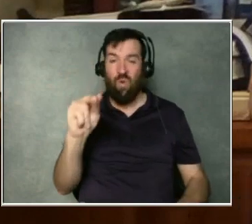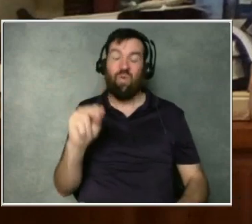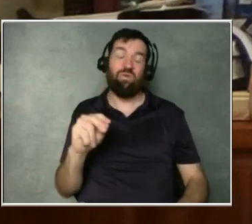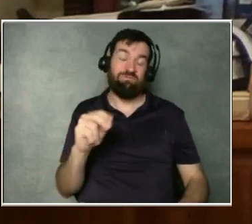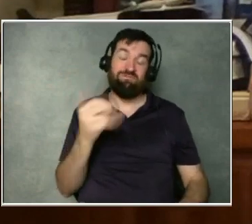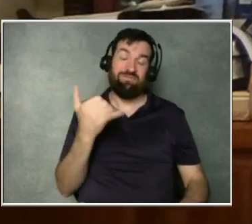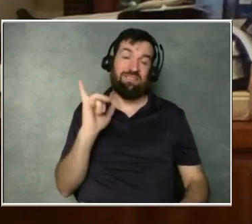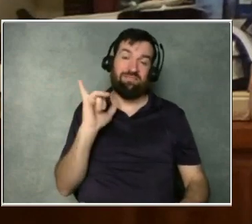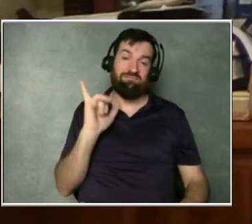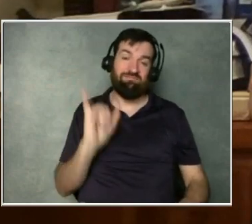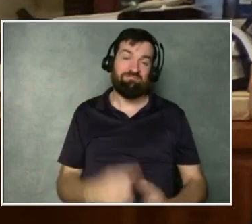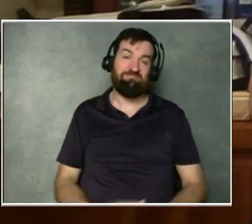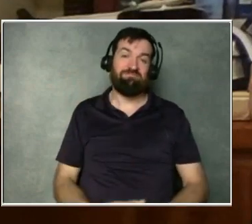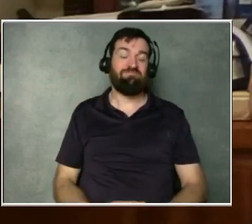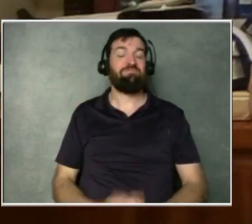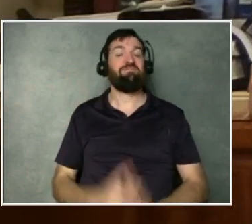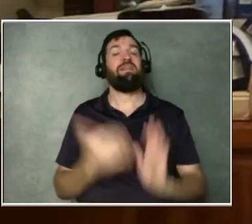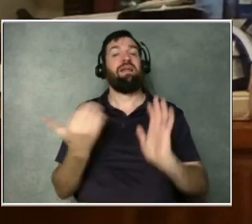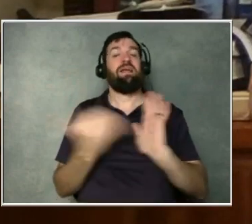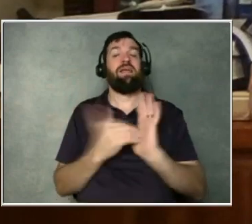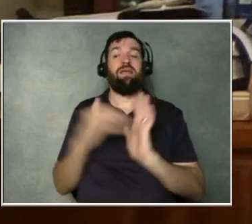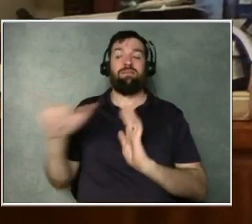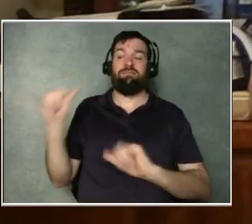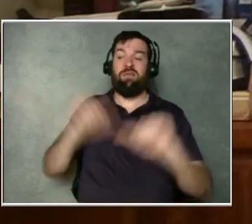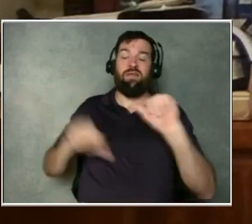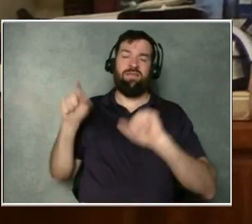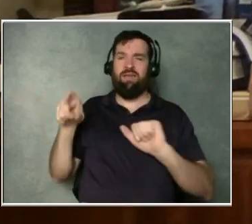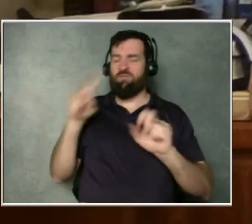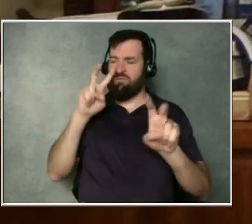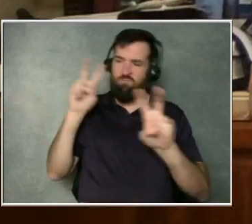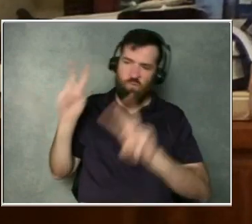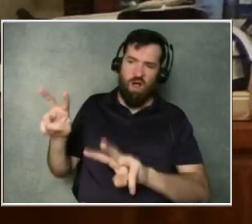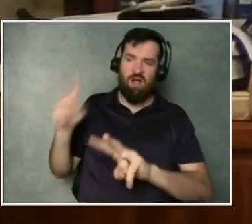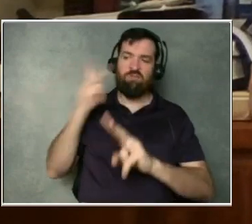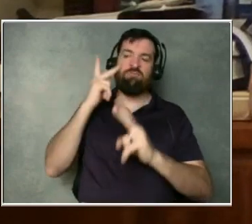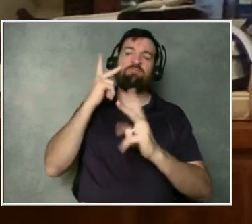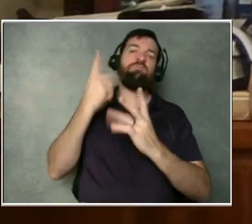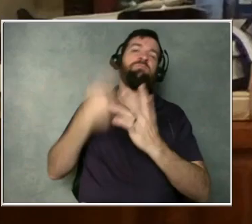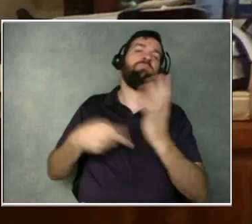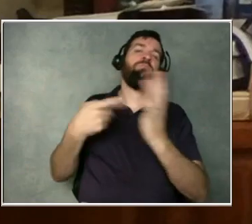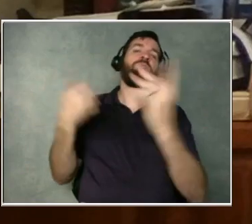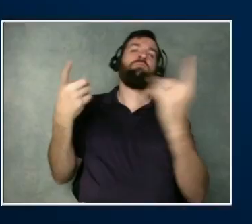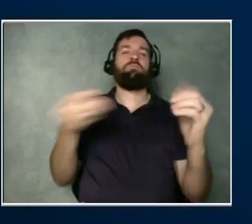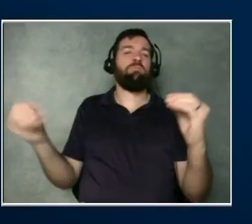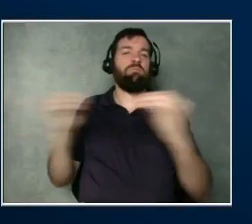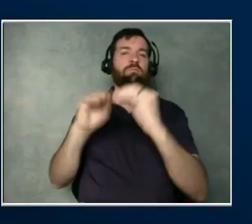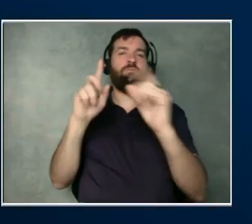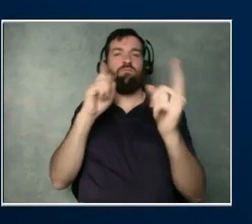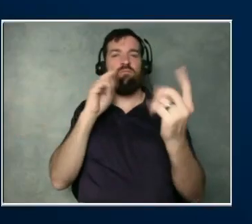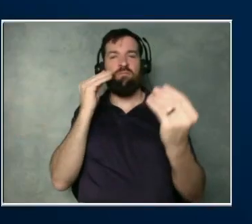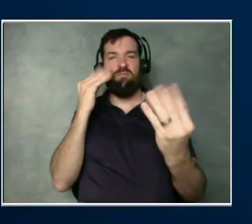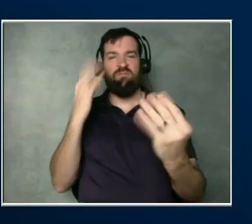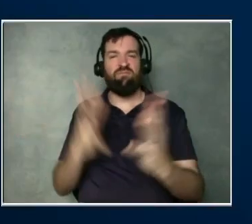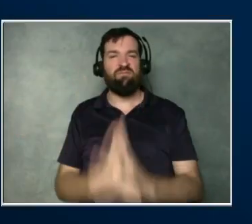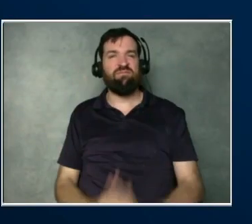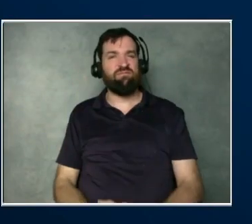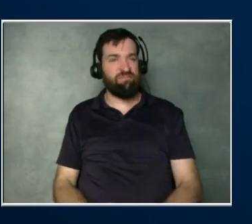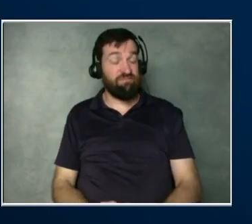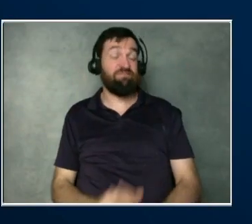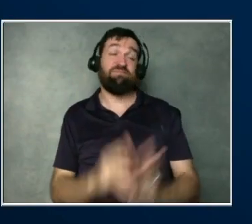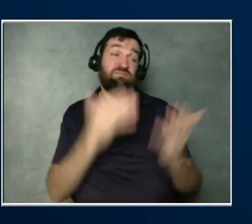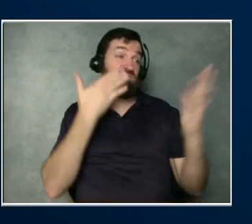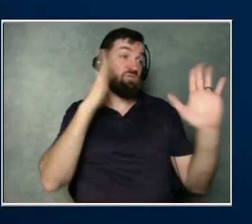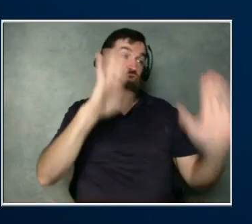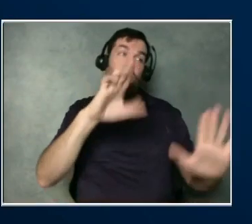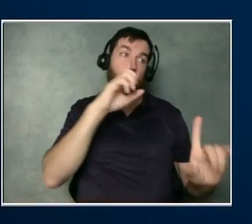So again, an area of science that we have to stay tuned and develop more information about. Yeah, that's a great point. And once again, an